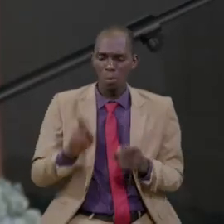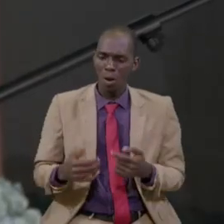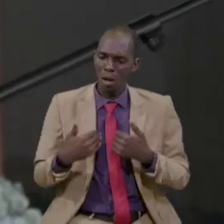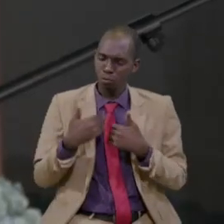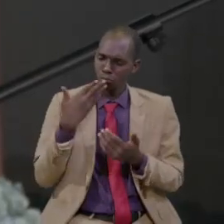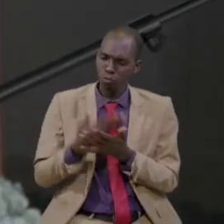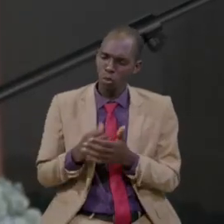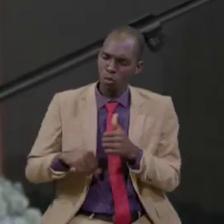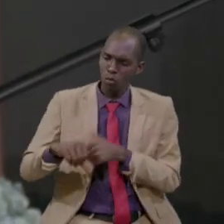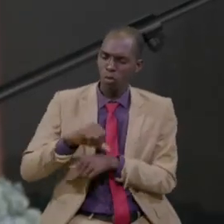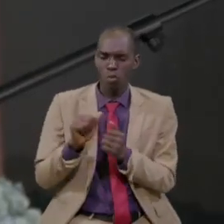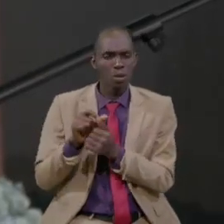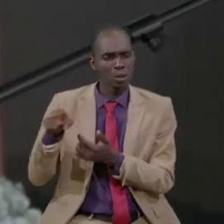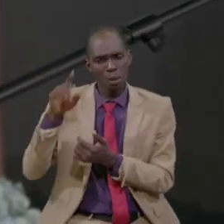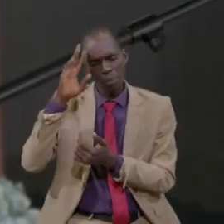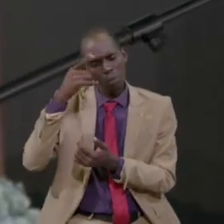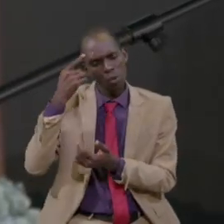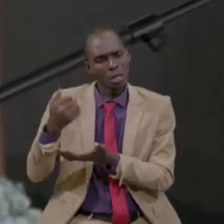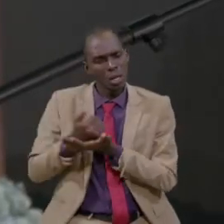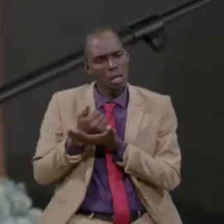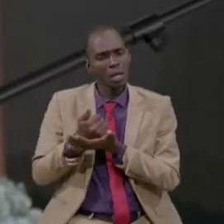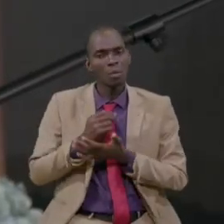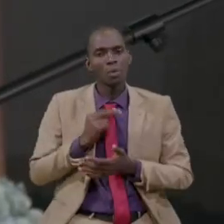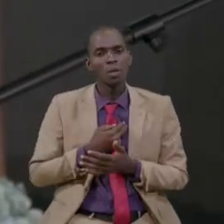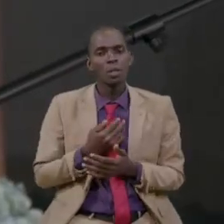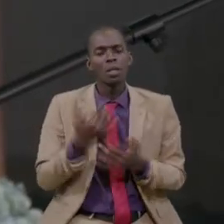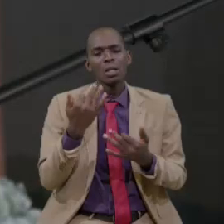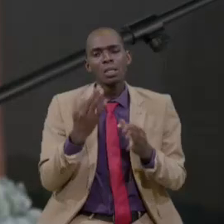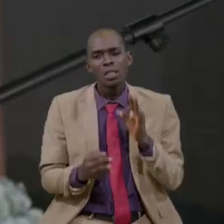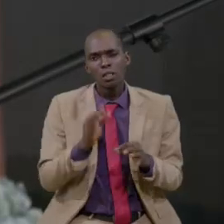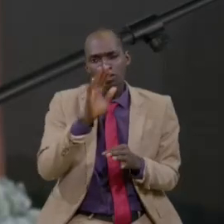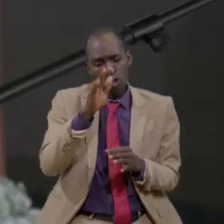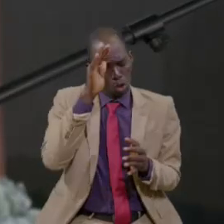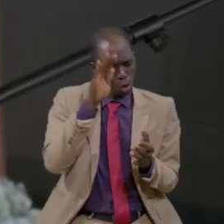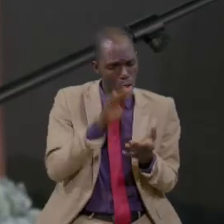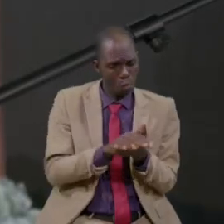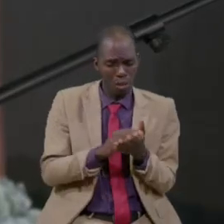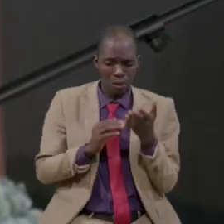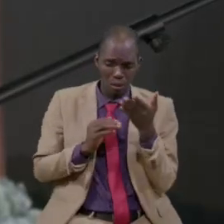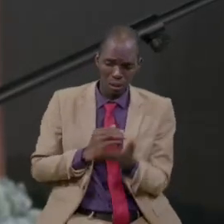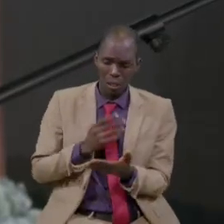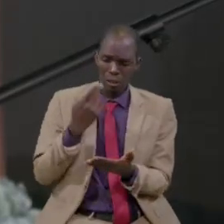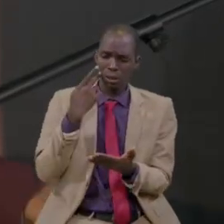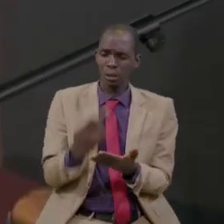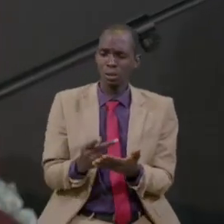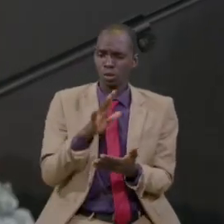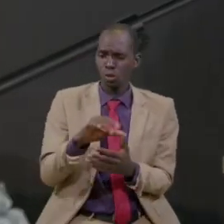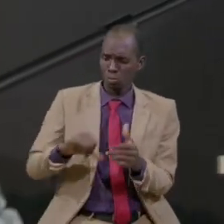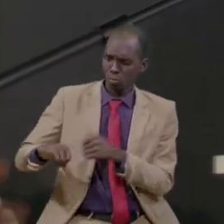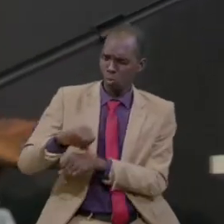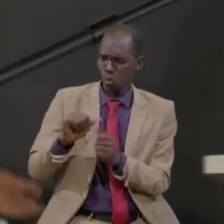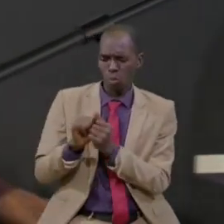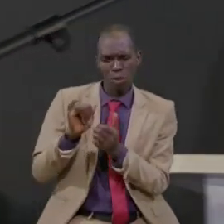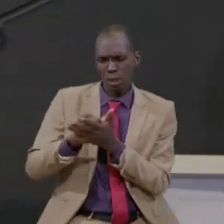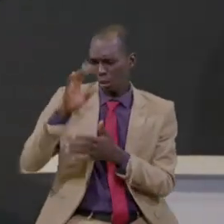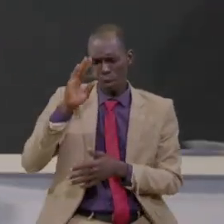happy. And if your husband saw that kind of fellowship, your husband would say, what? This is what you are doing?